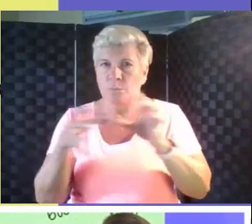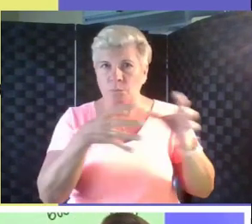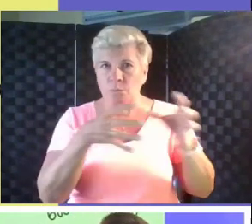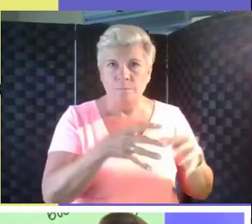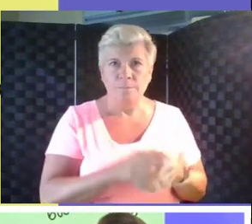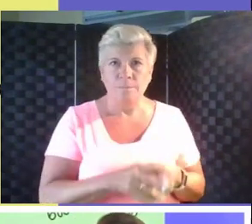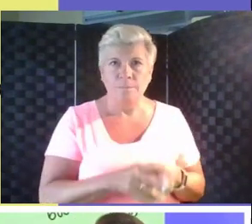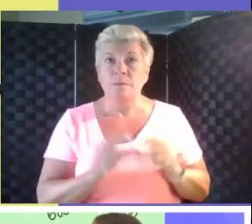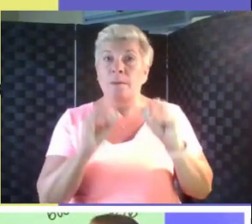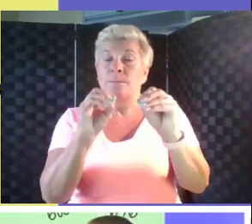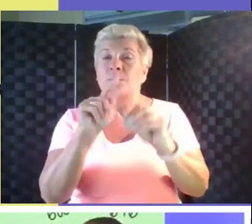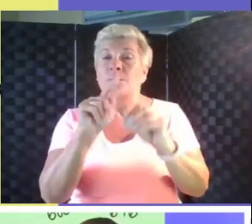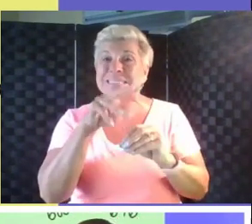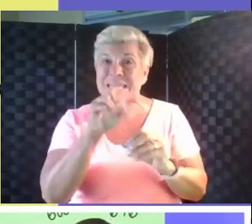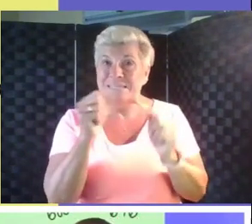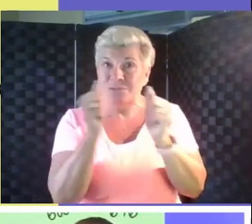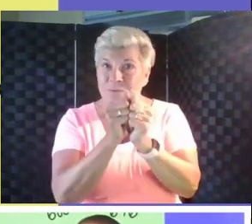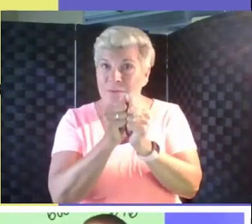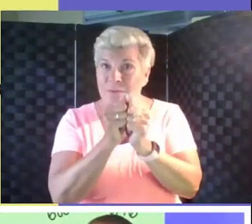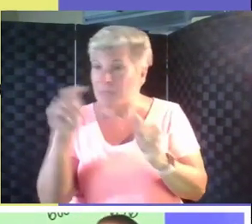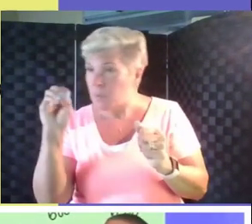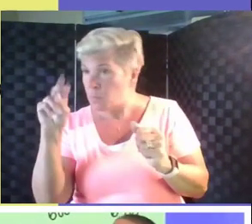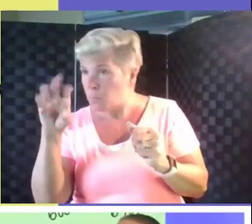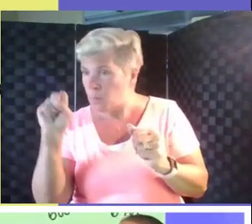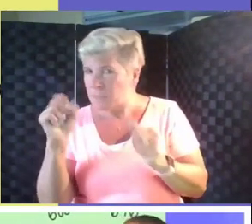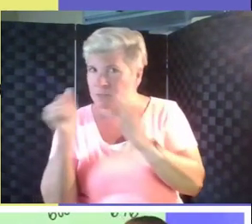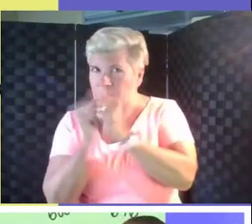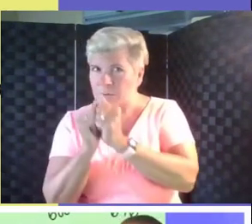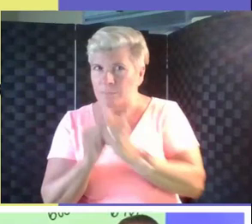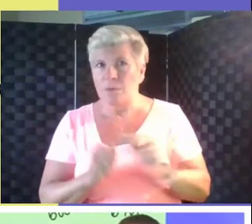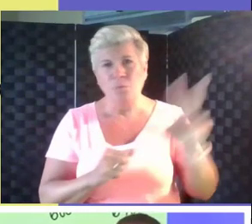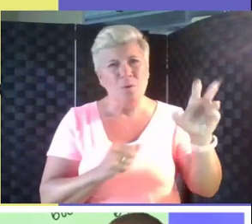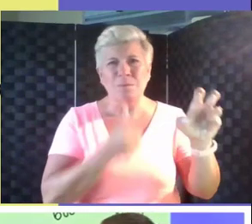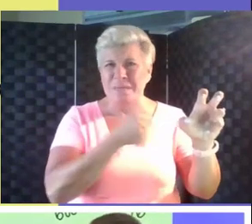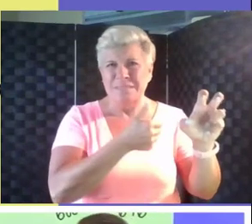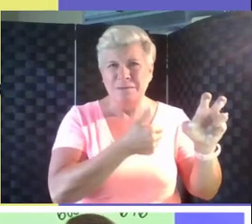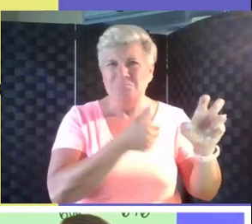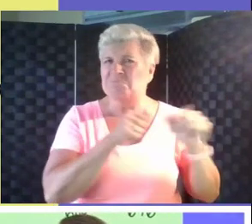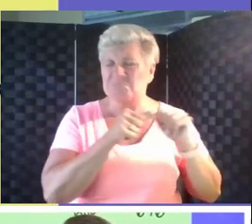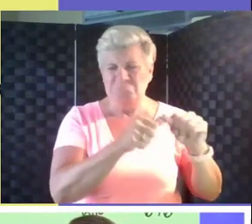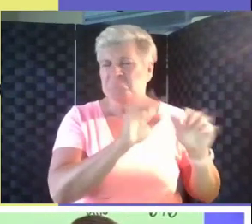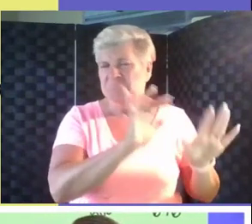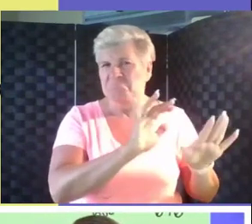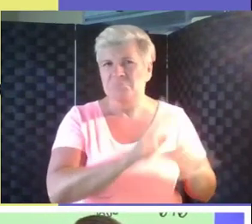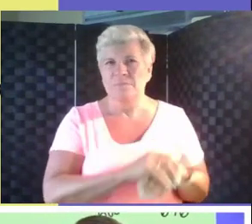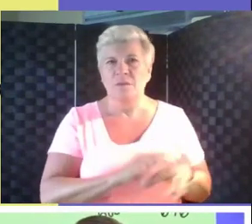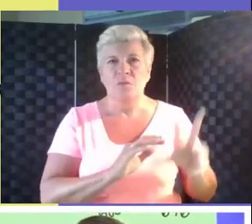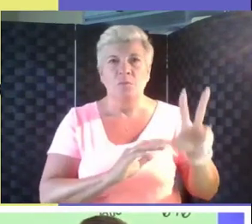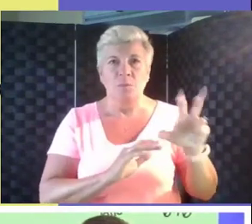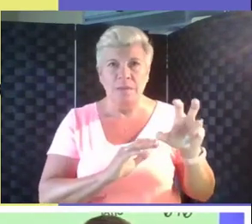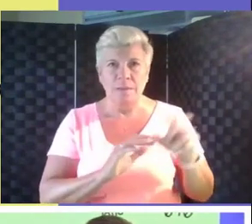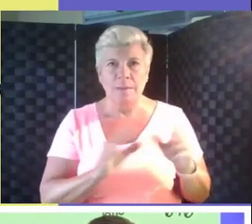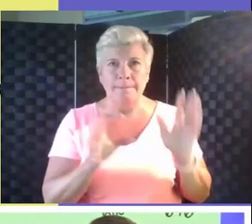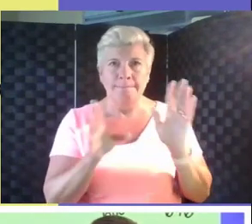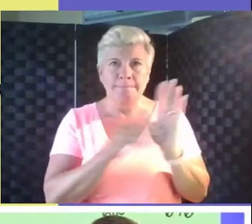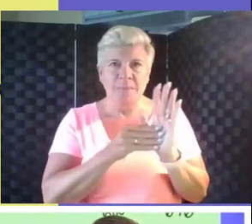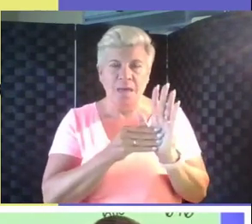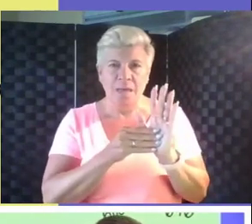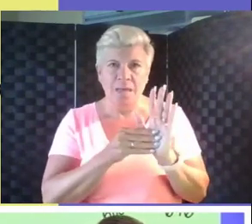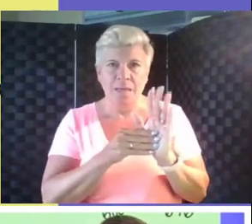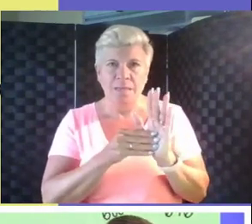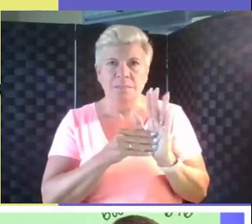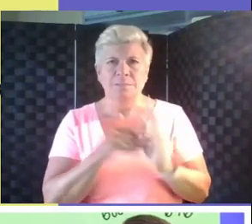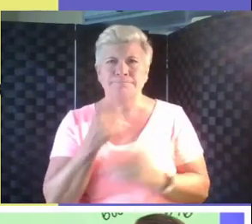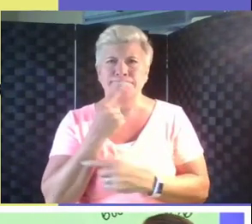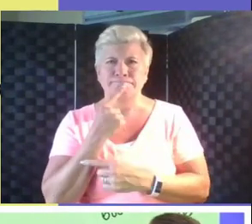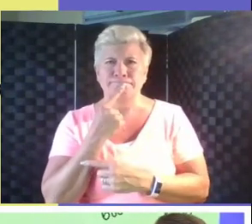I'm going to group my ones together. My 300's all alone, so I'm just going to keep it like it is. 300.